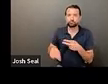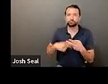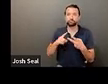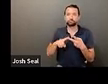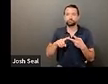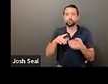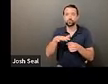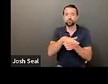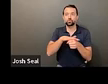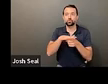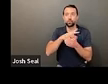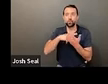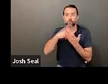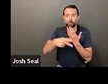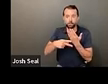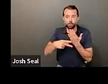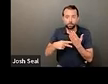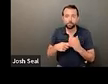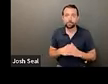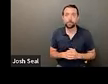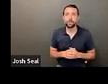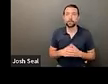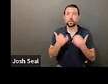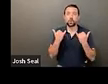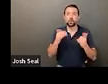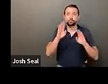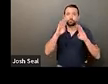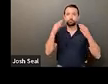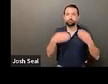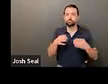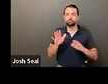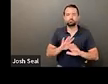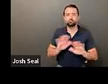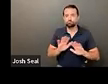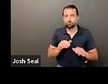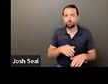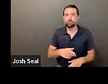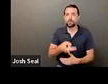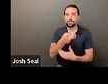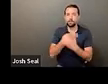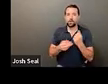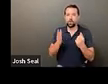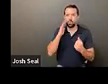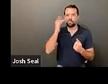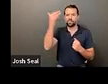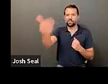we're not going to spend a lot of time on either one of those because both of those also have their own presentations.